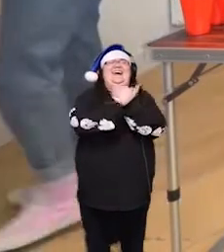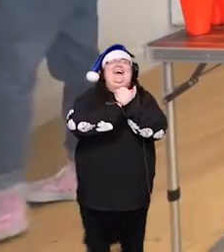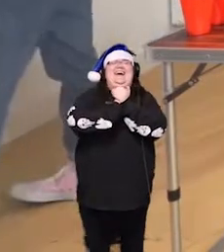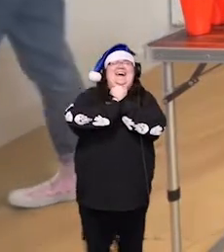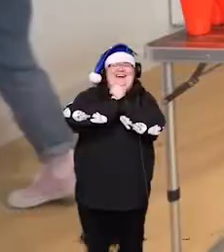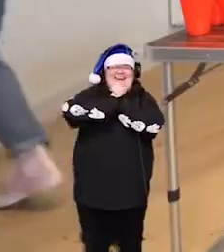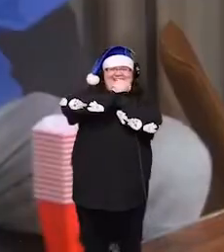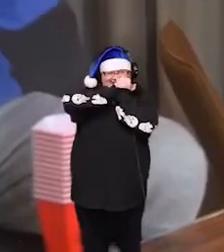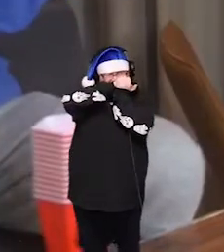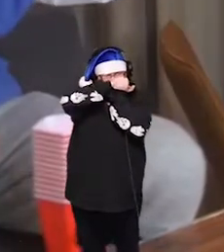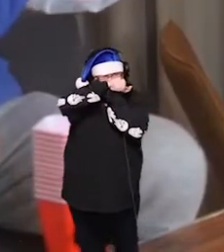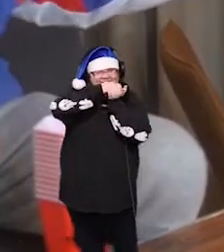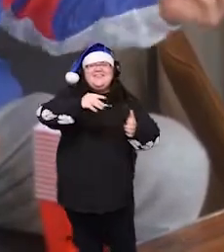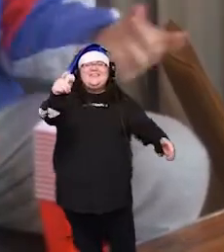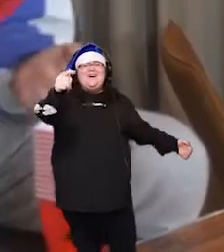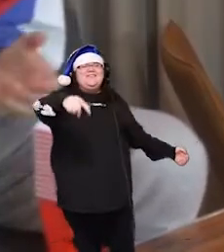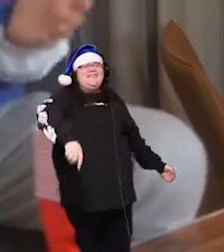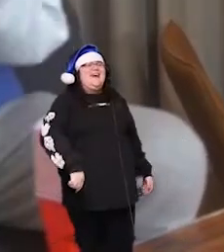Okay.